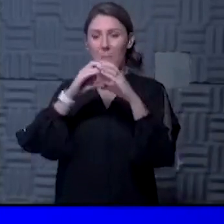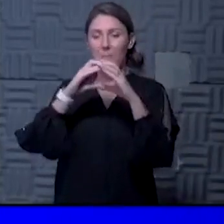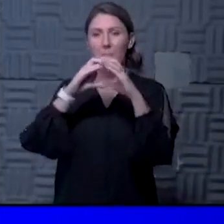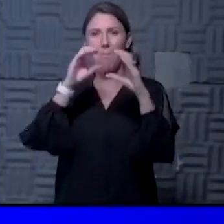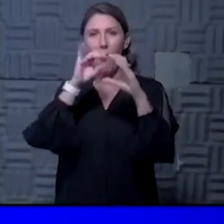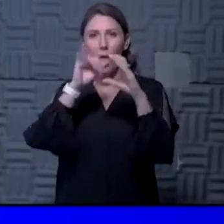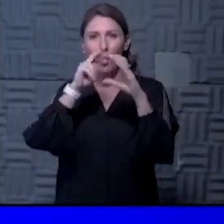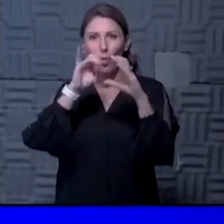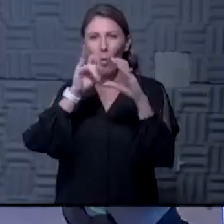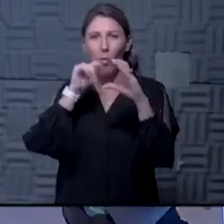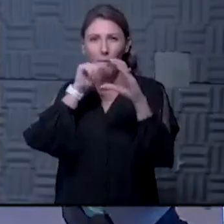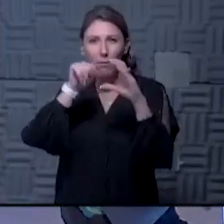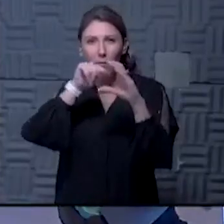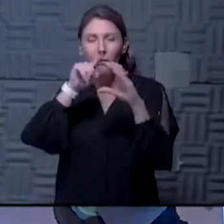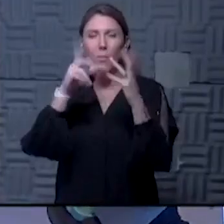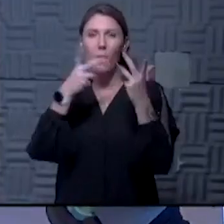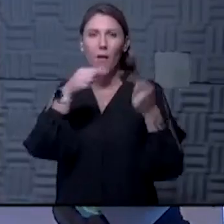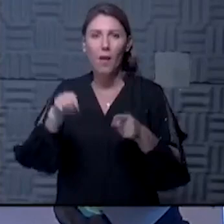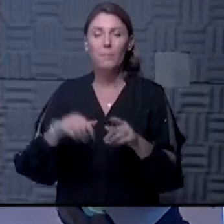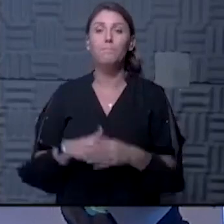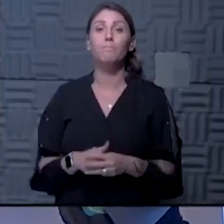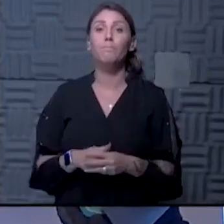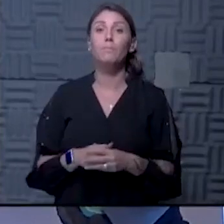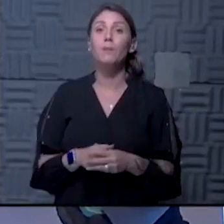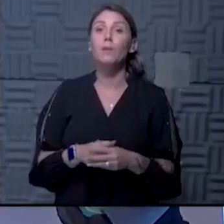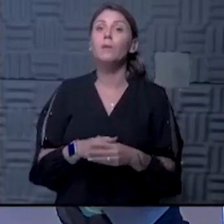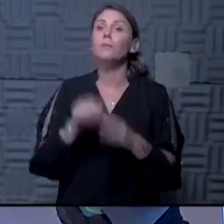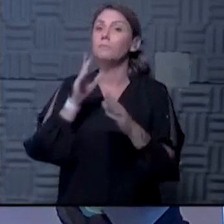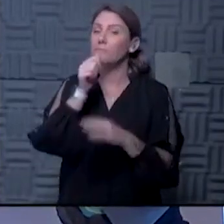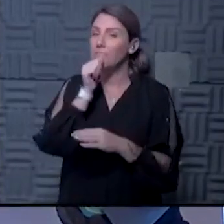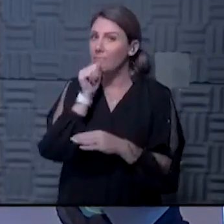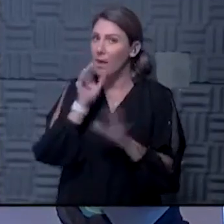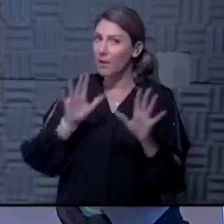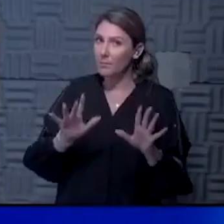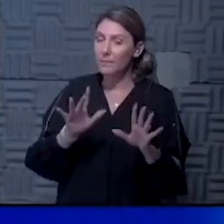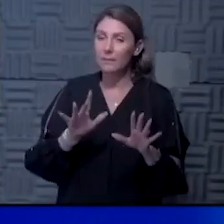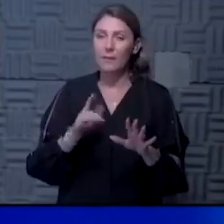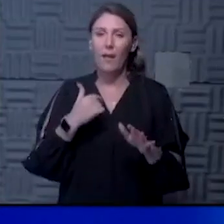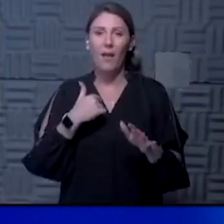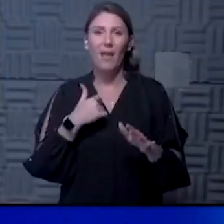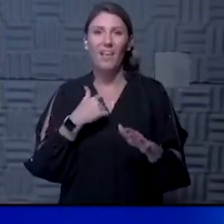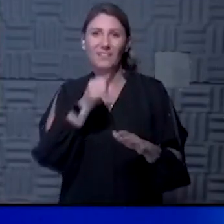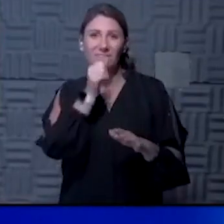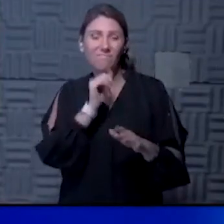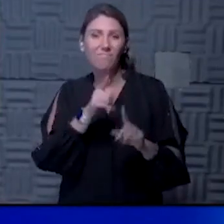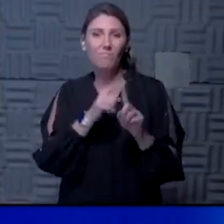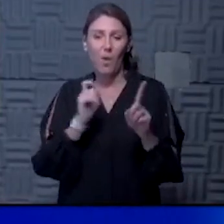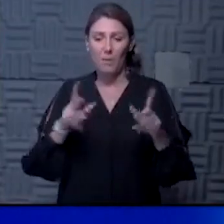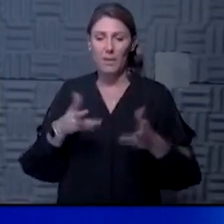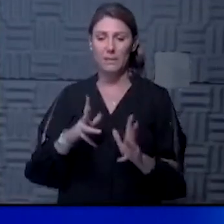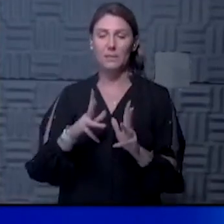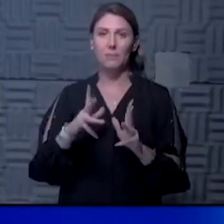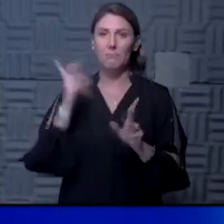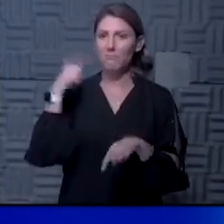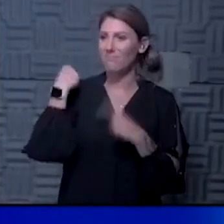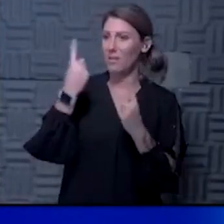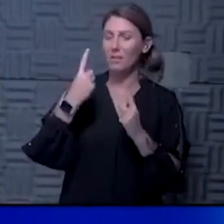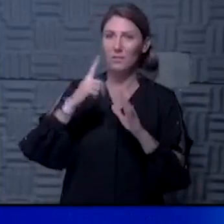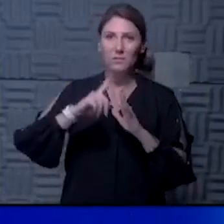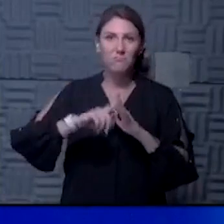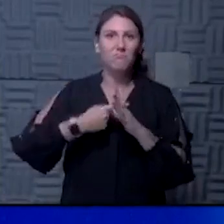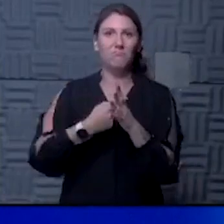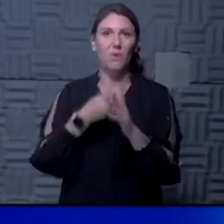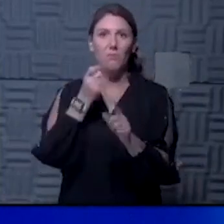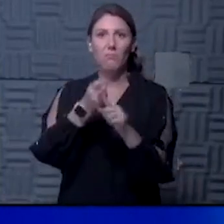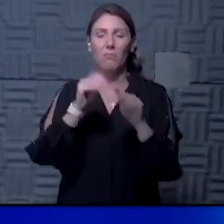well. All right, Anonymous writes, I have suffered from anxiety since the beginning of the pandemic. I